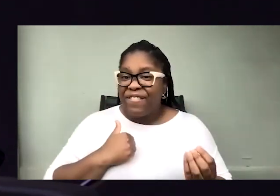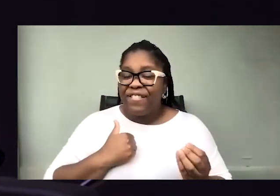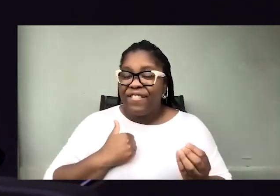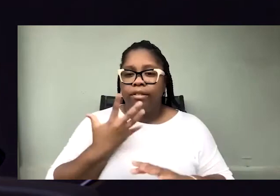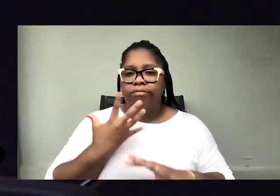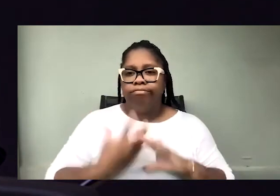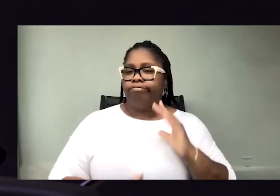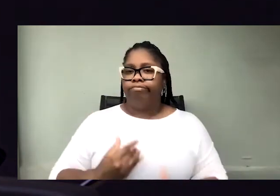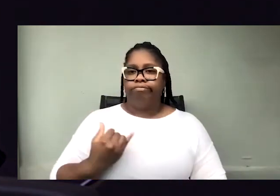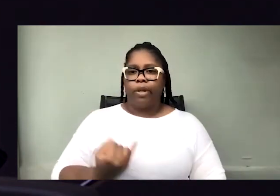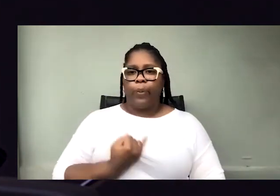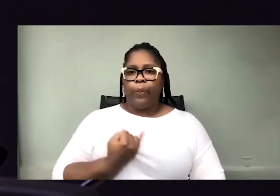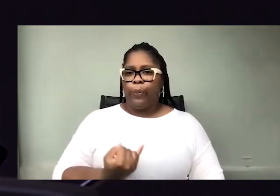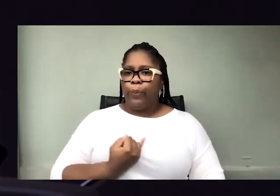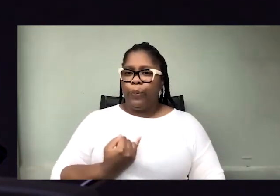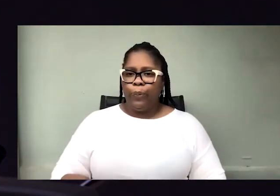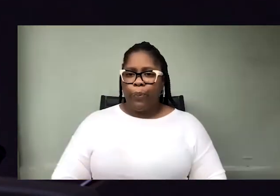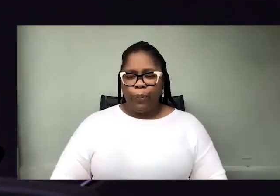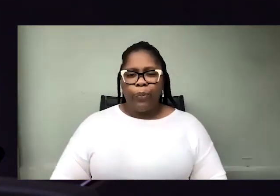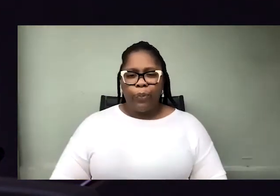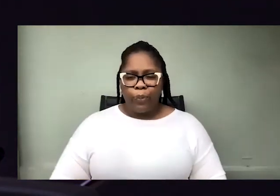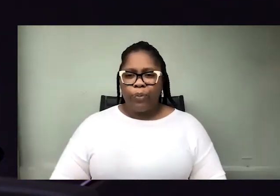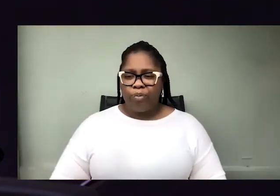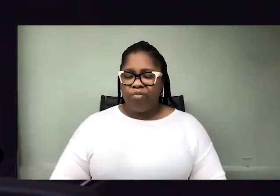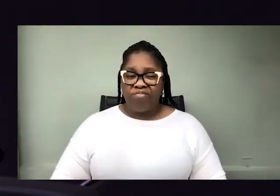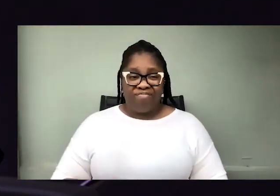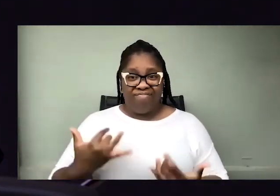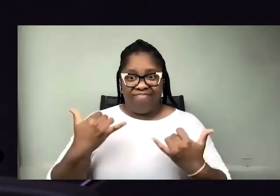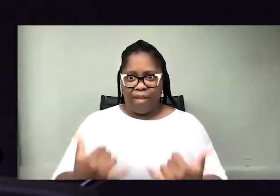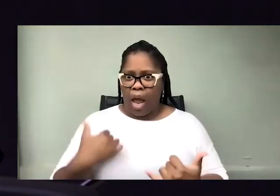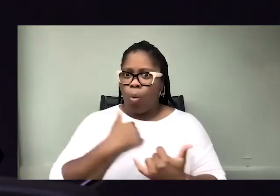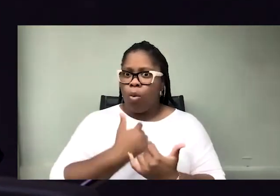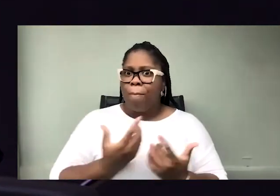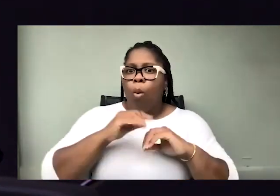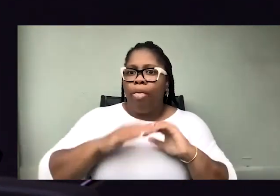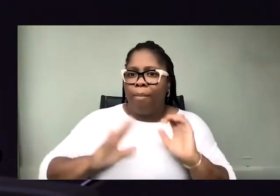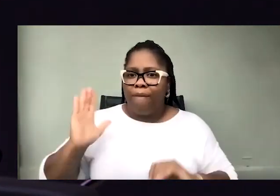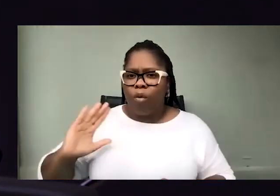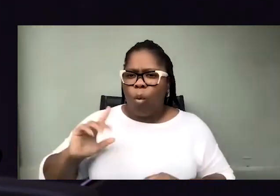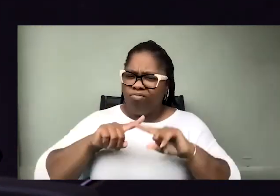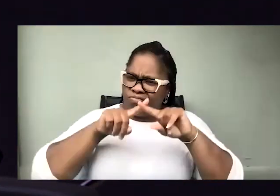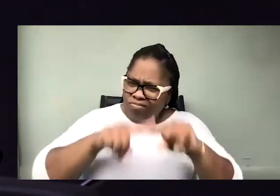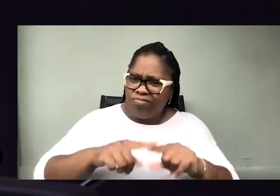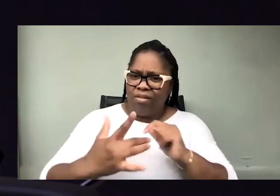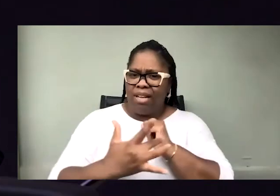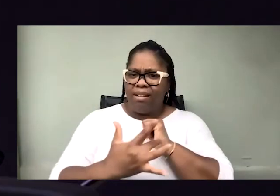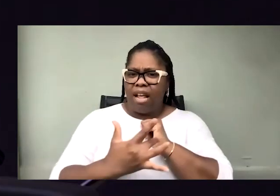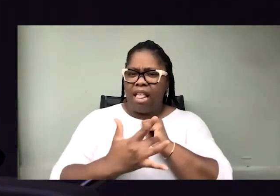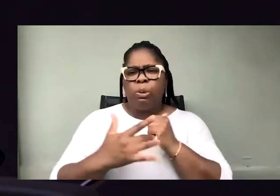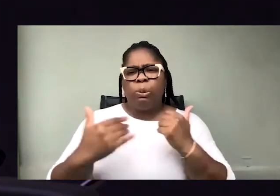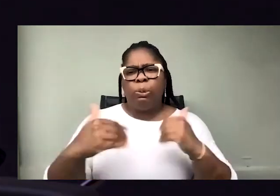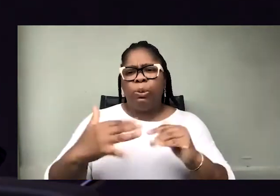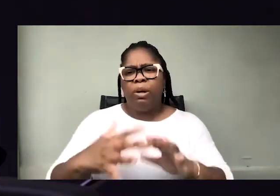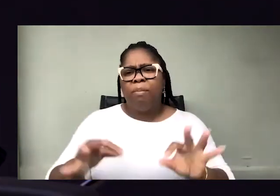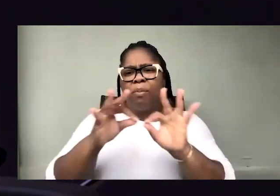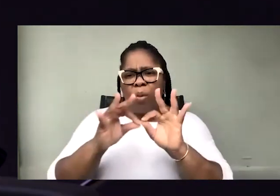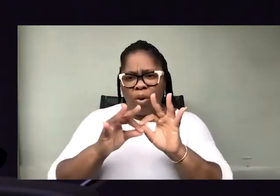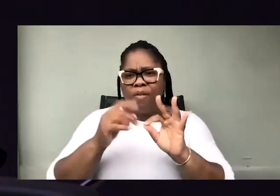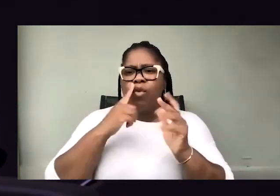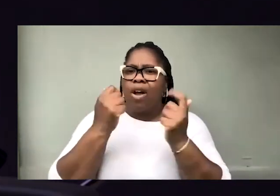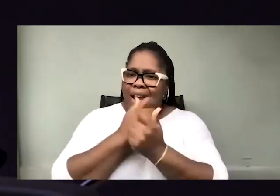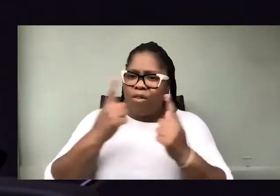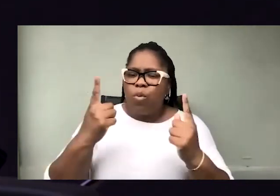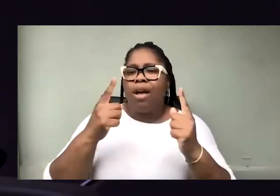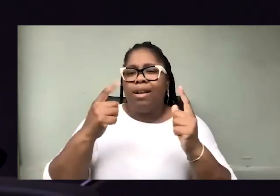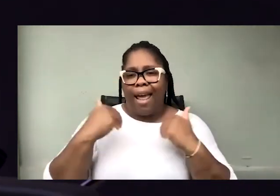world has never been more reliant on technology, we know that that is so important that everyone